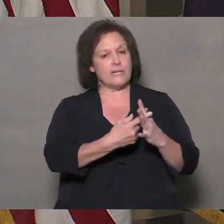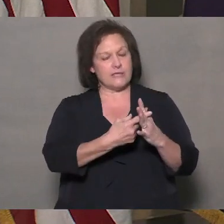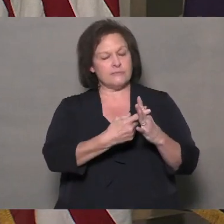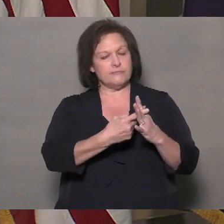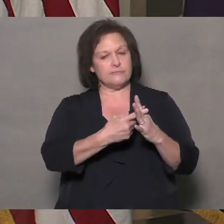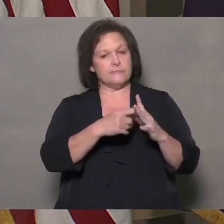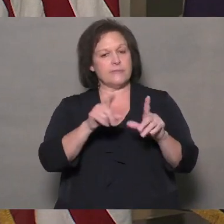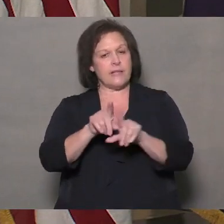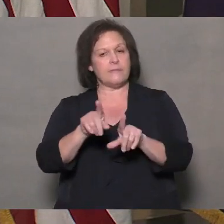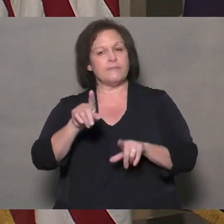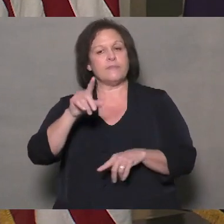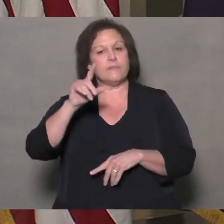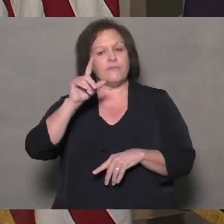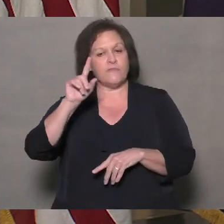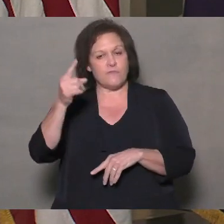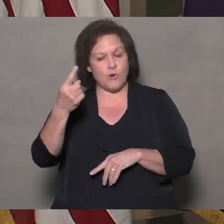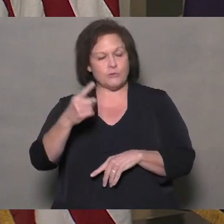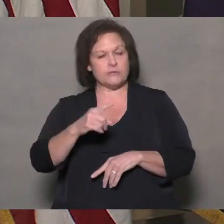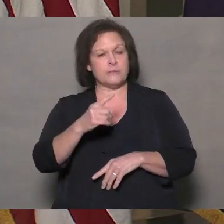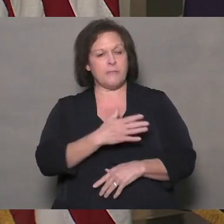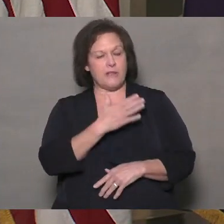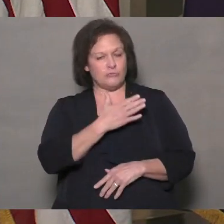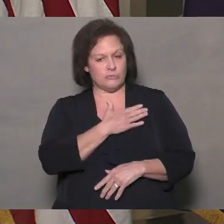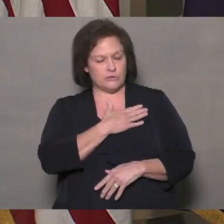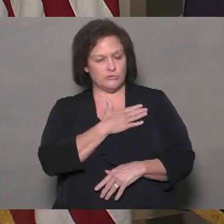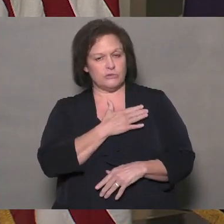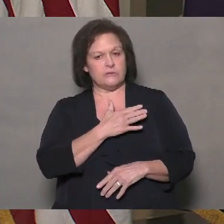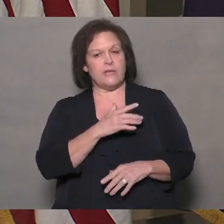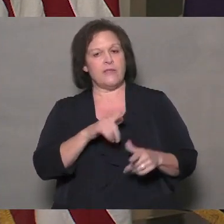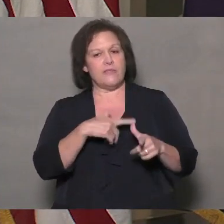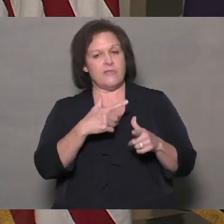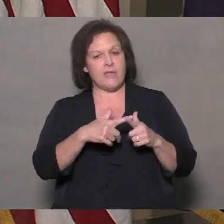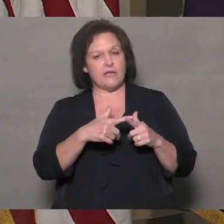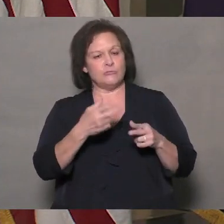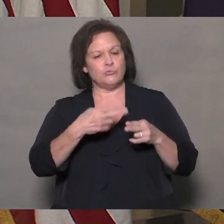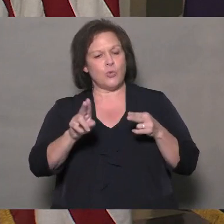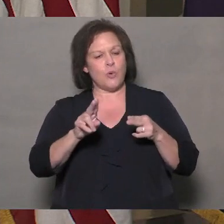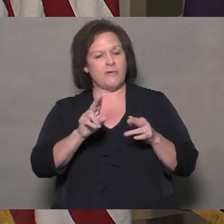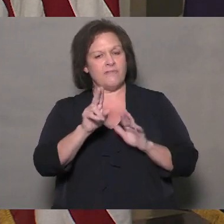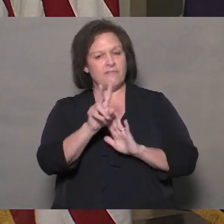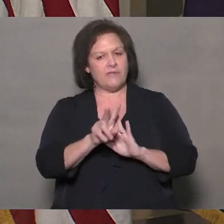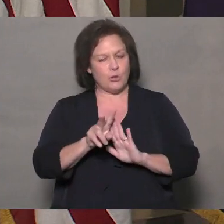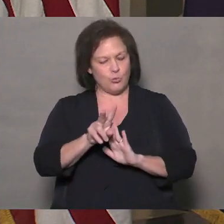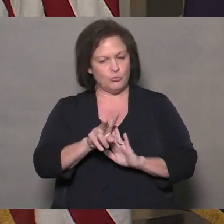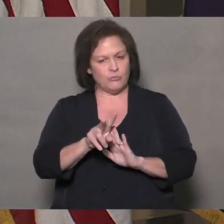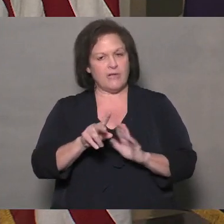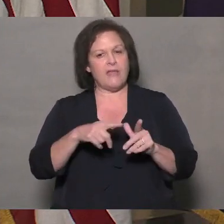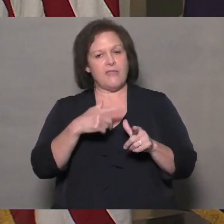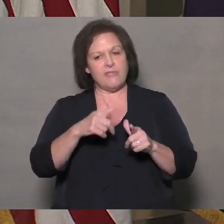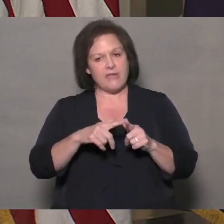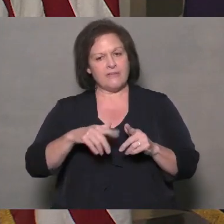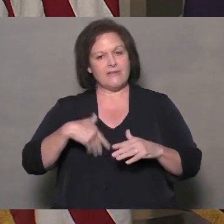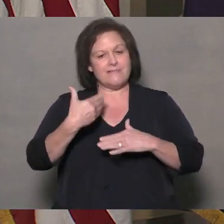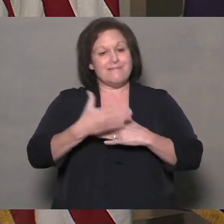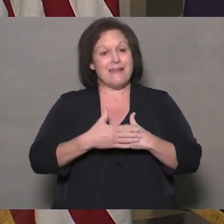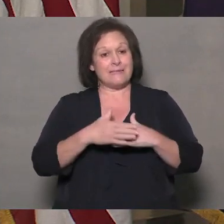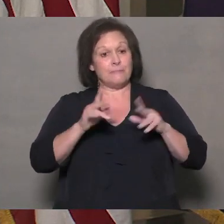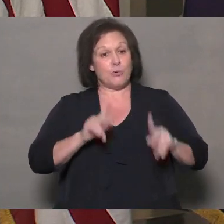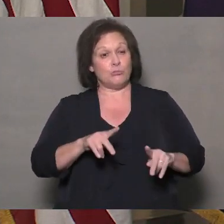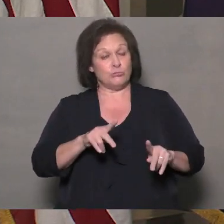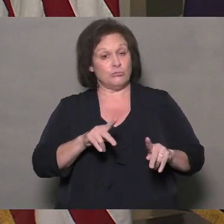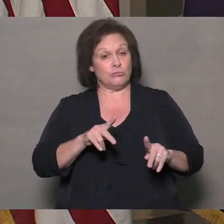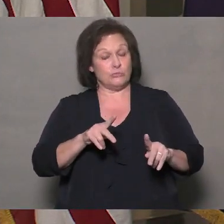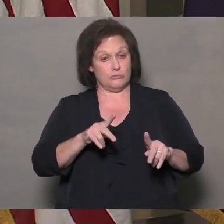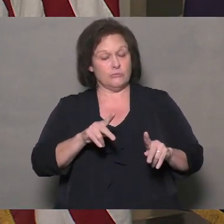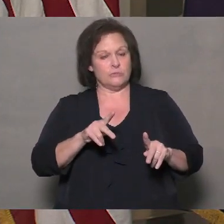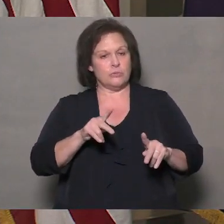order. We will have the Pledge of Allegiance, followed by a short video presentation, and then the next voice you will hear will